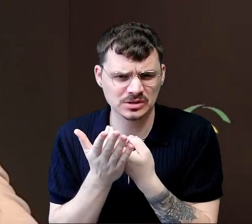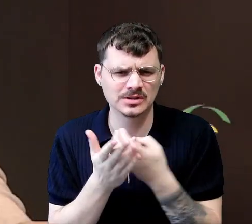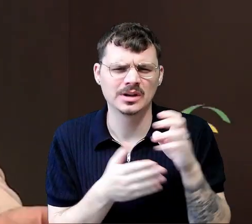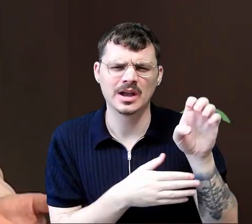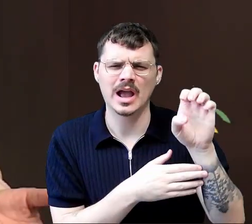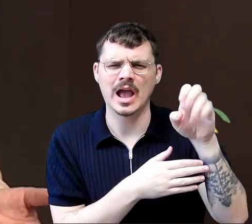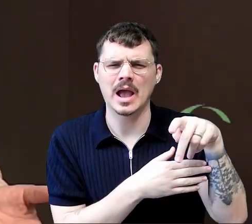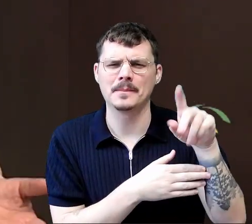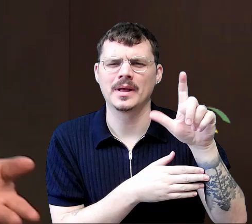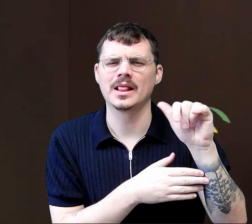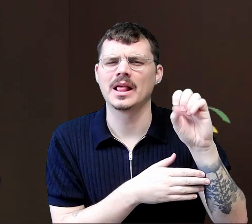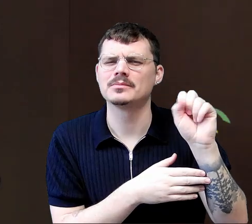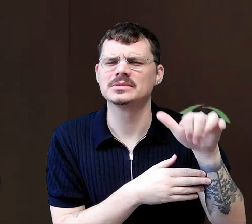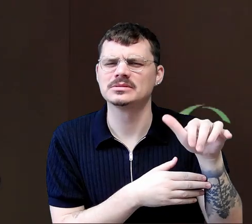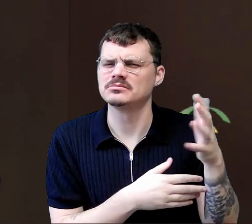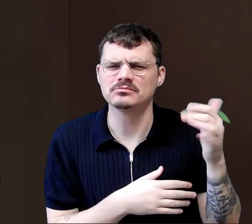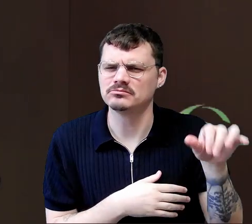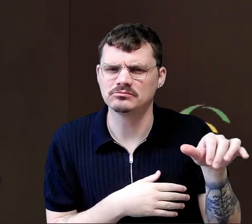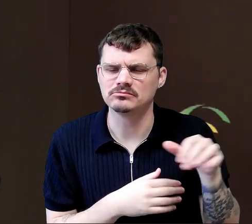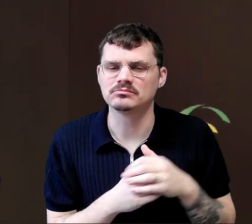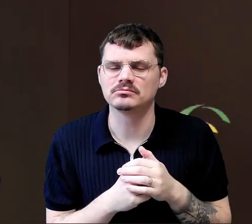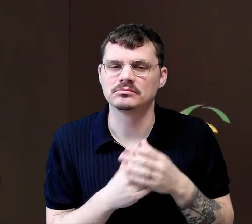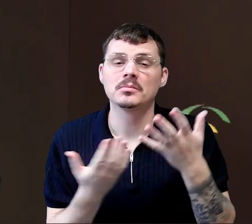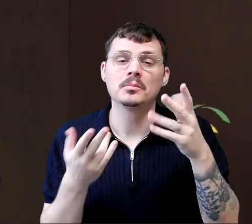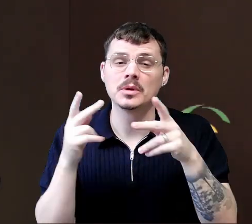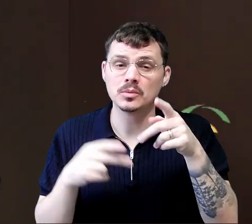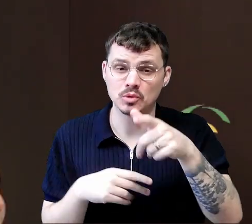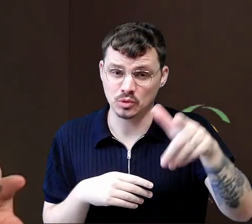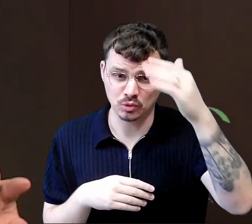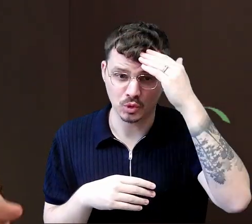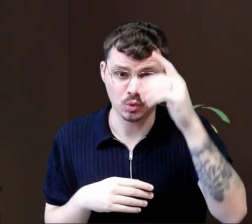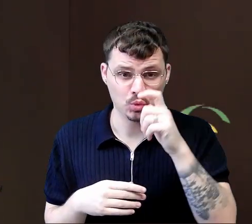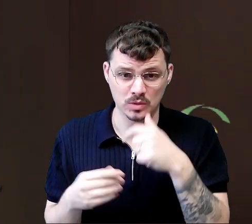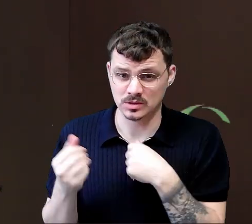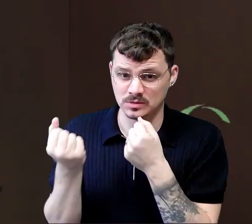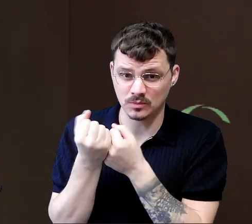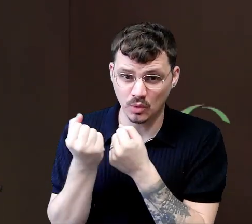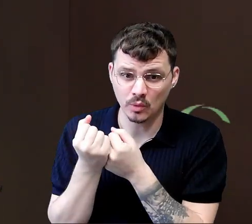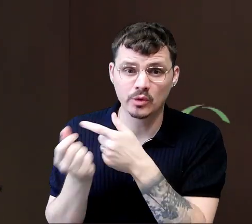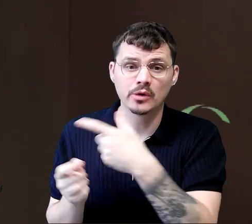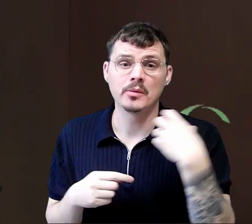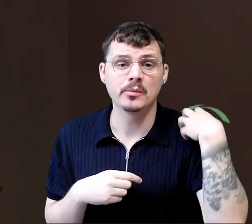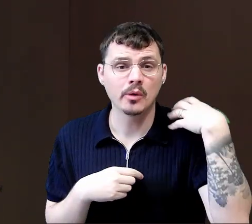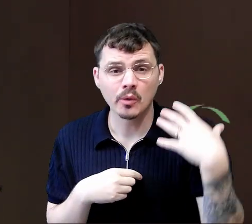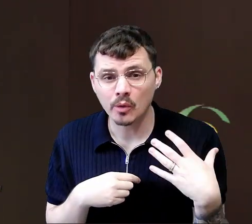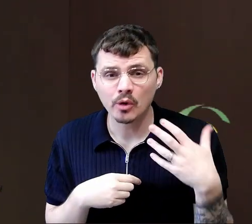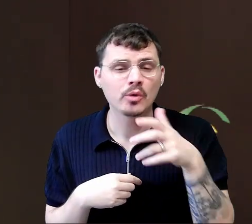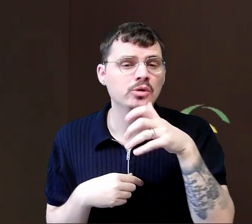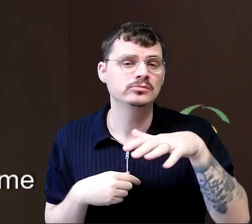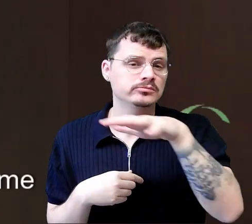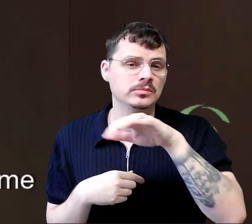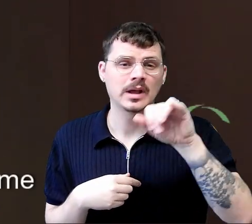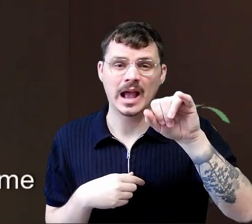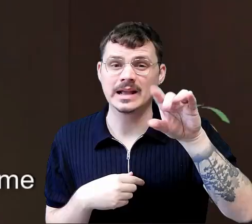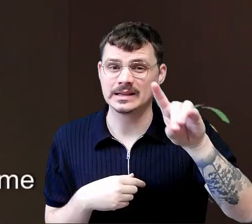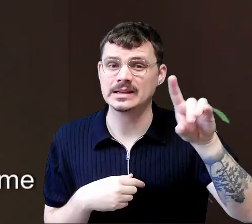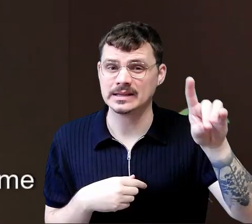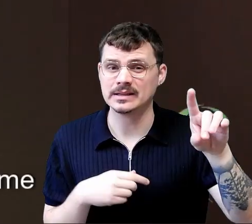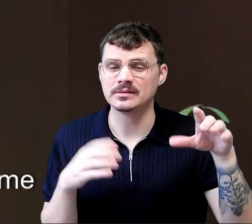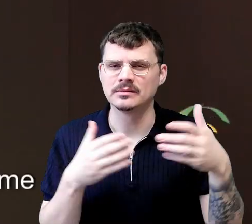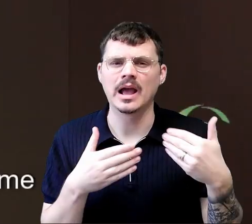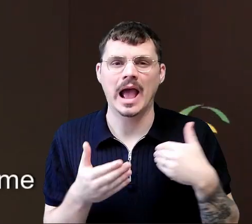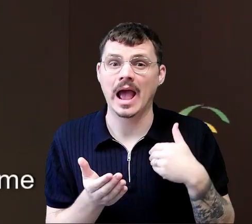What's epilepsy? And people, as you know, the people we support, our employers, people with IDD, have a much